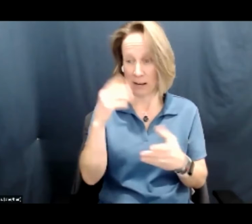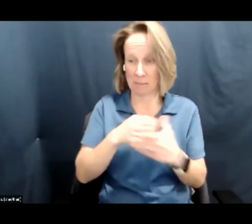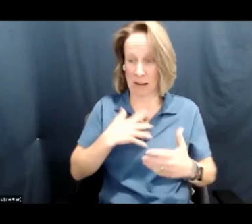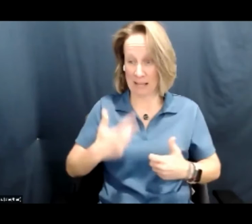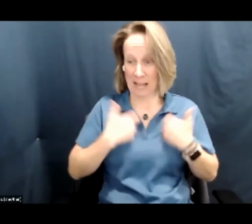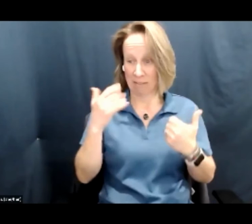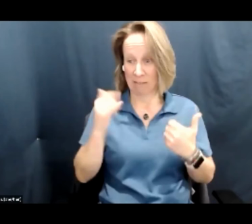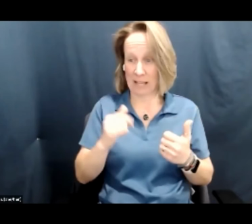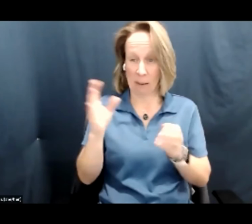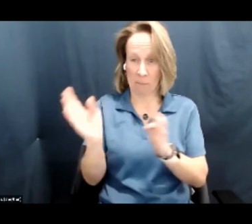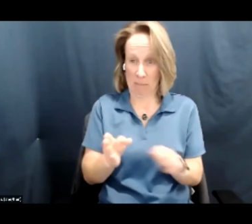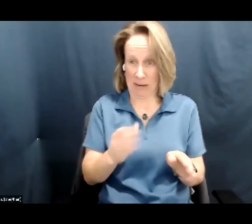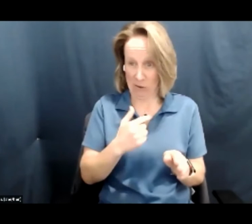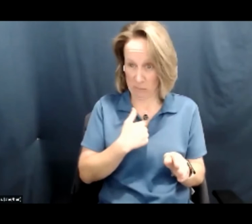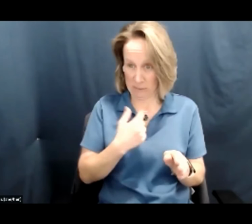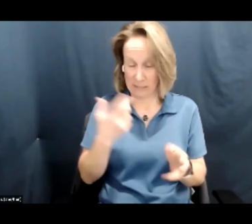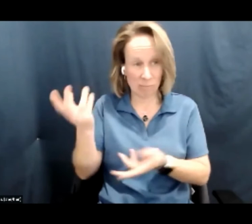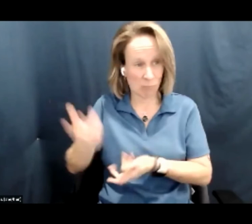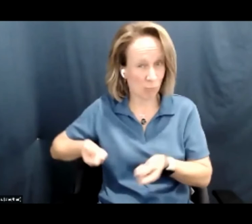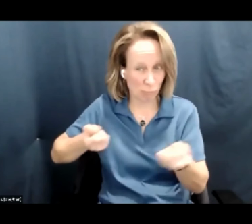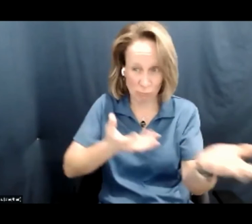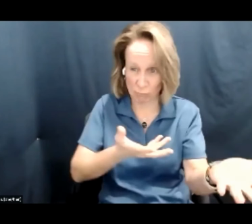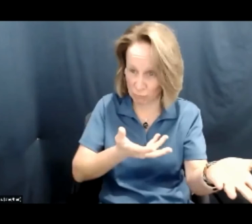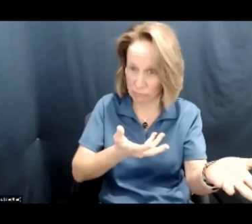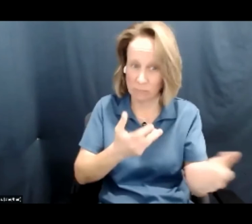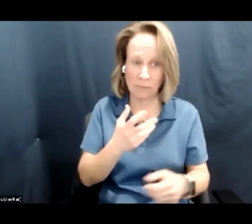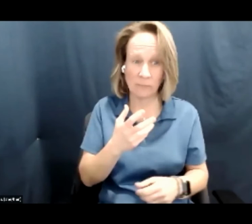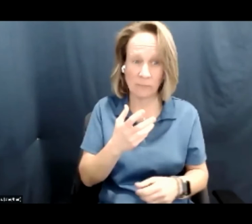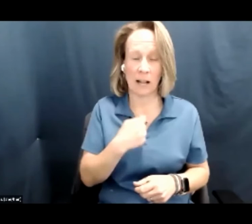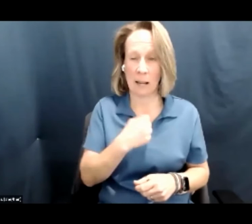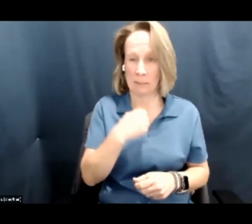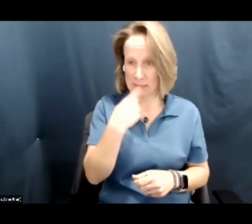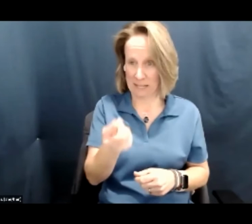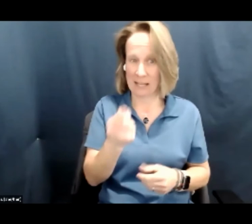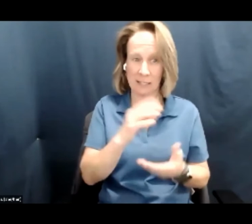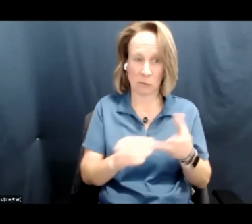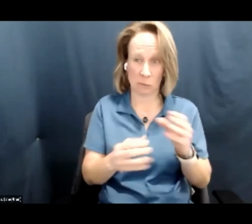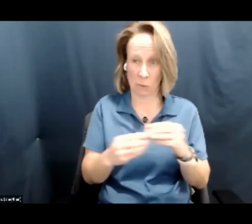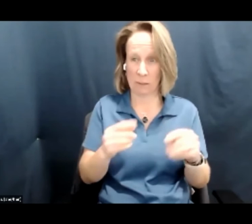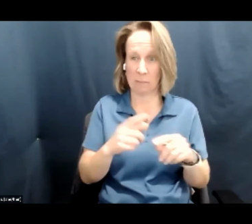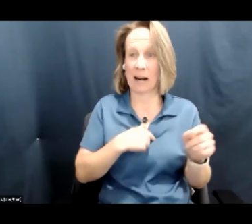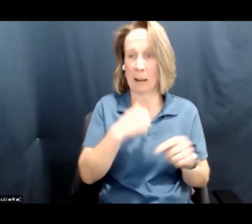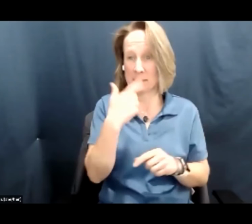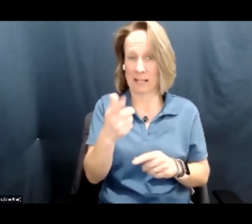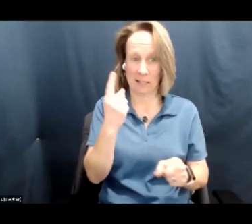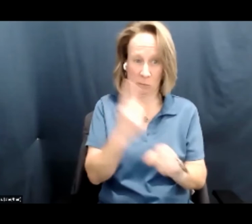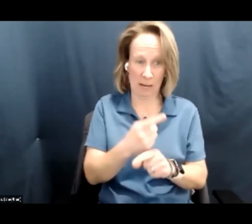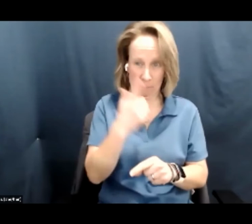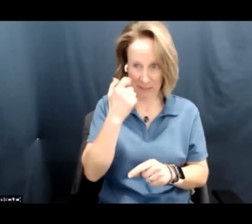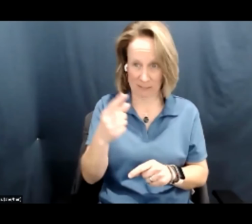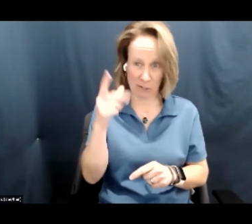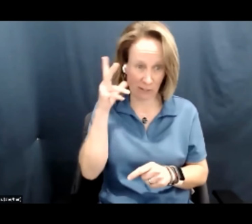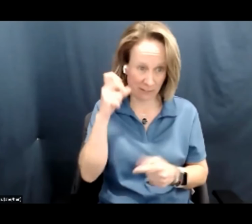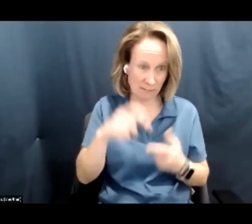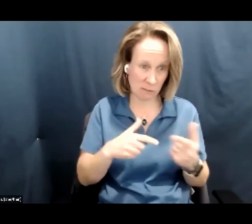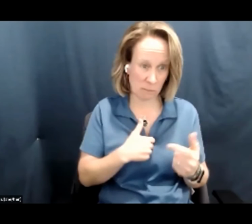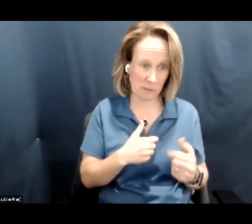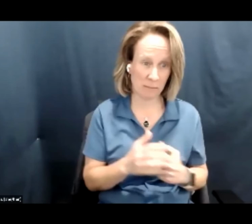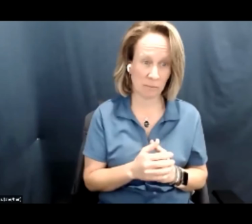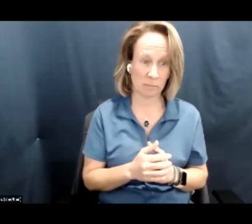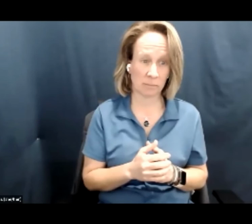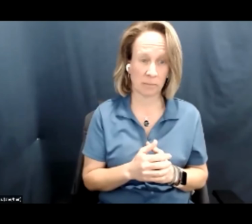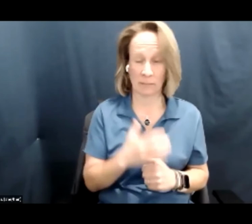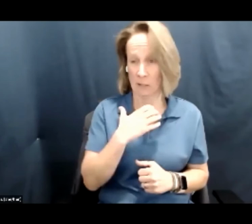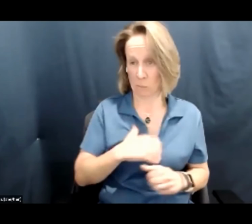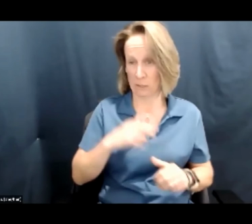can talk about. We're telling a queer storyline, but we're telling it right because they're listening to me. What I wish people knew about non-binary